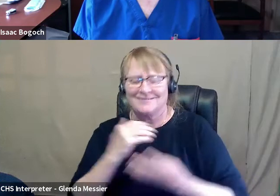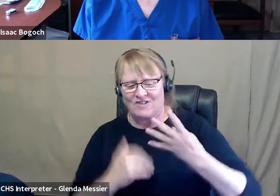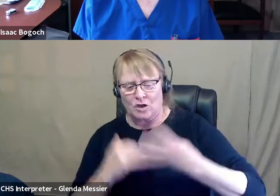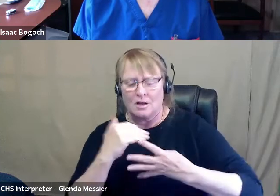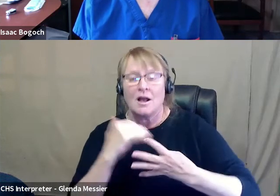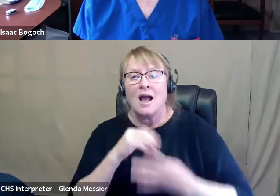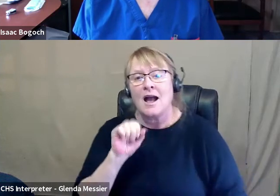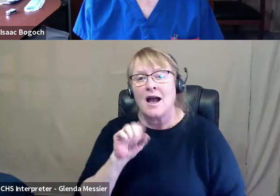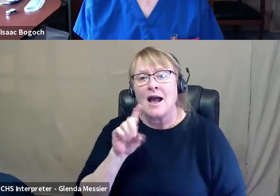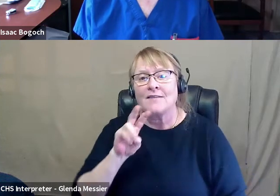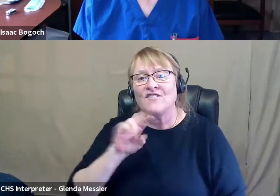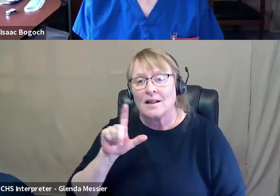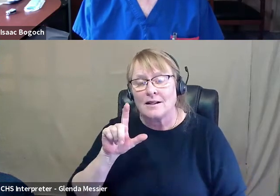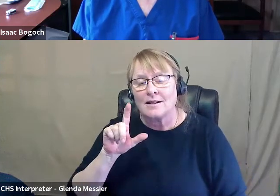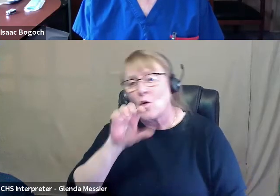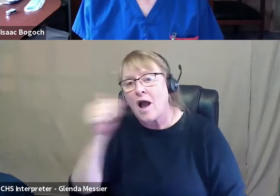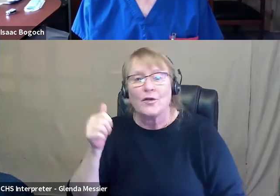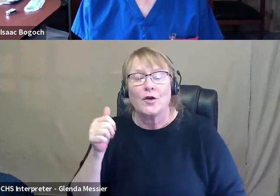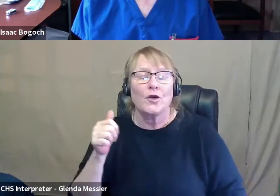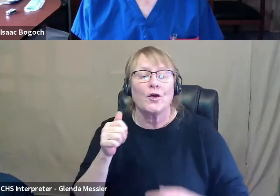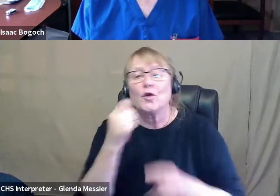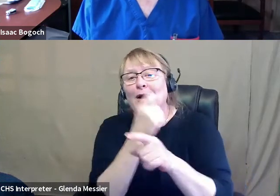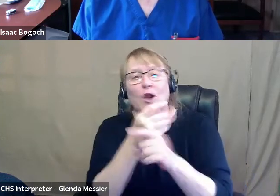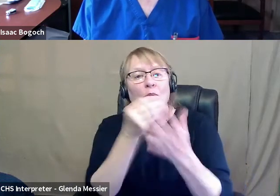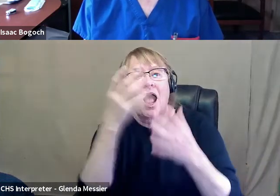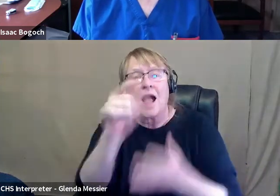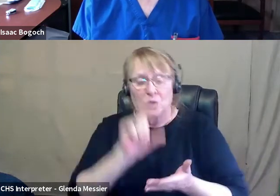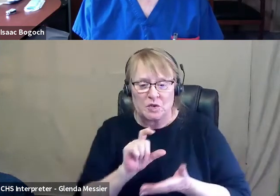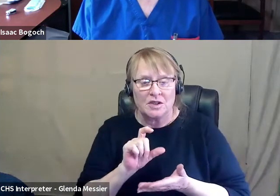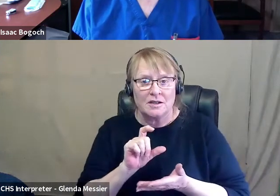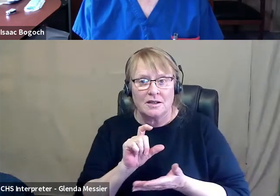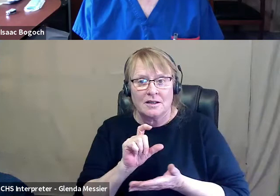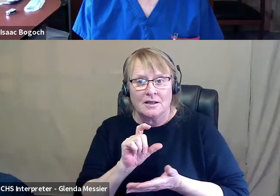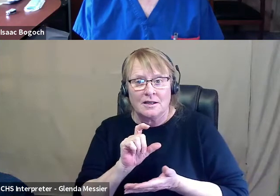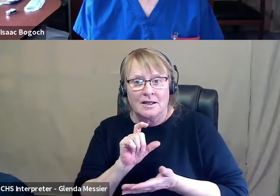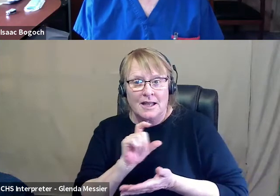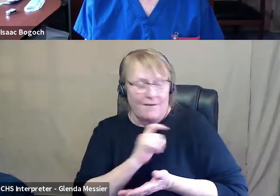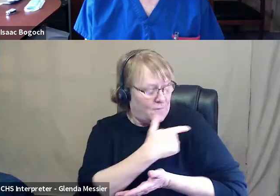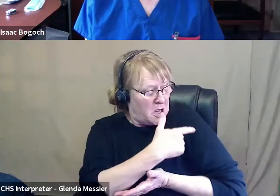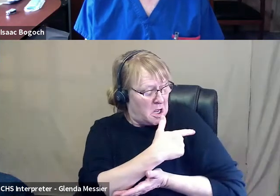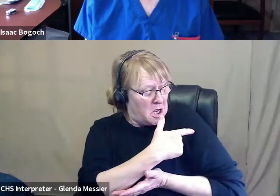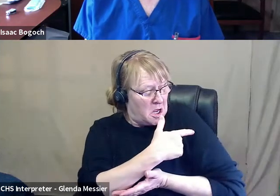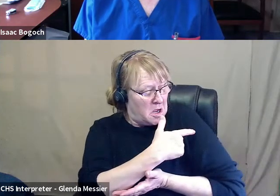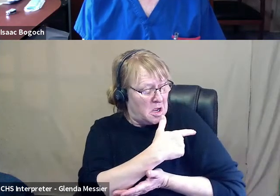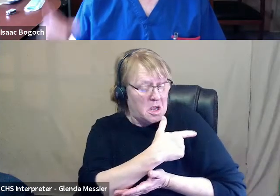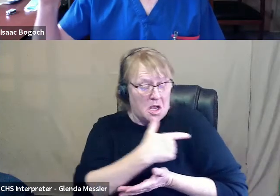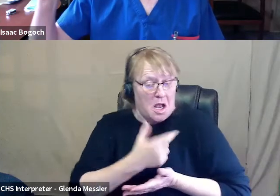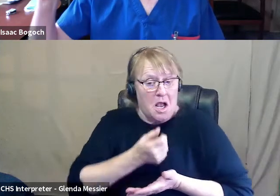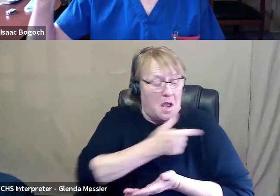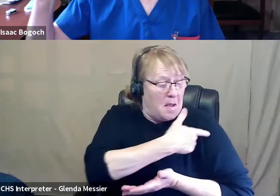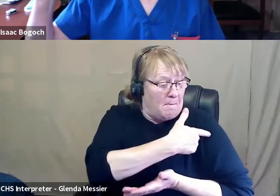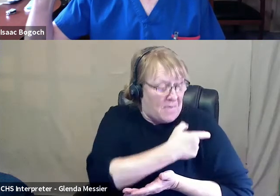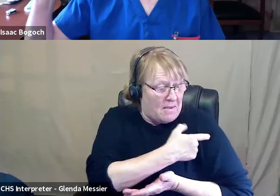or similar over-the-counter medicine diminish the combative function of the individual's body to build antibodies shortly